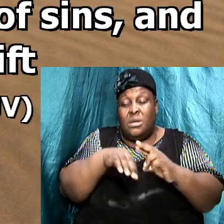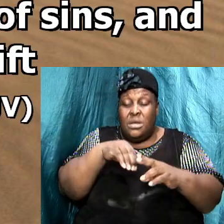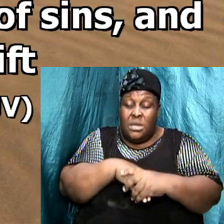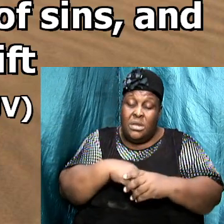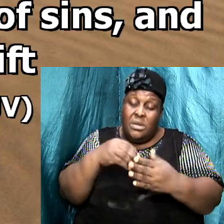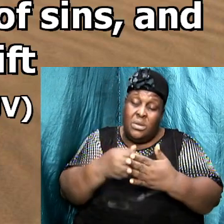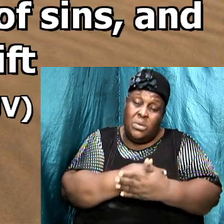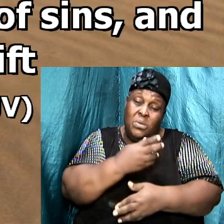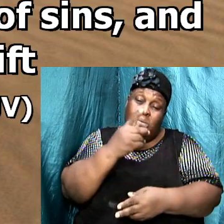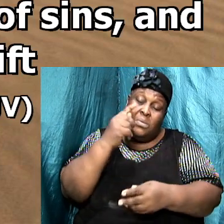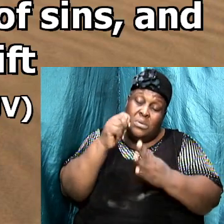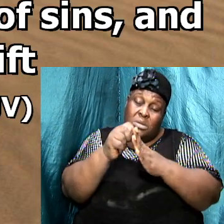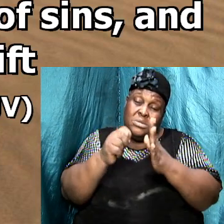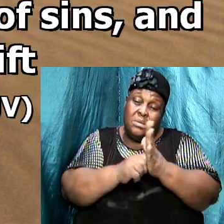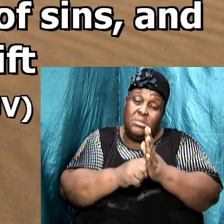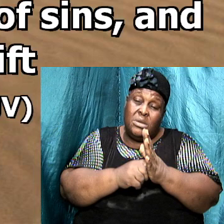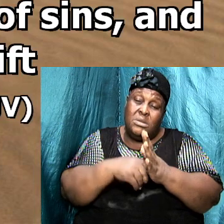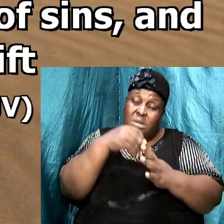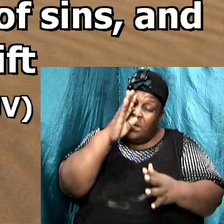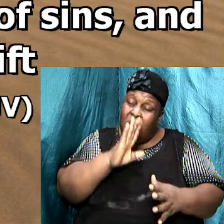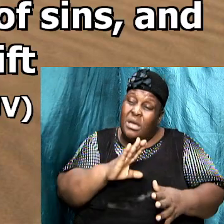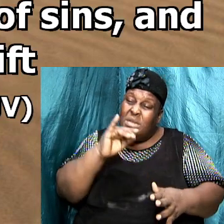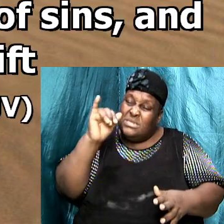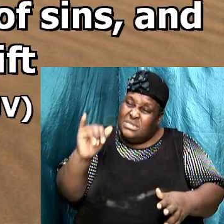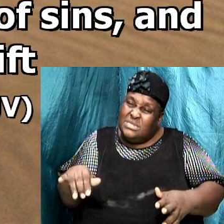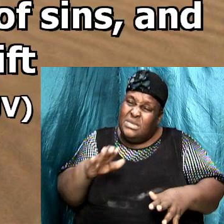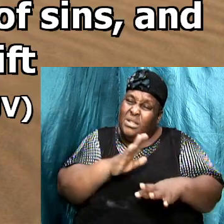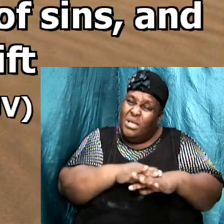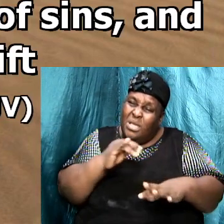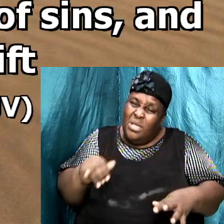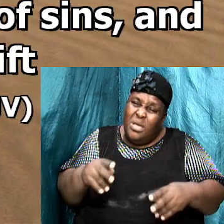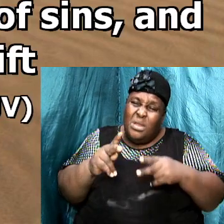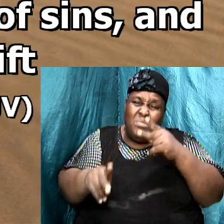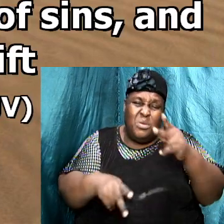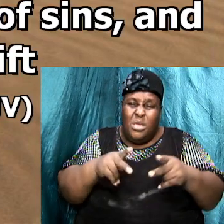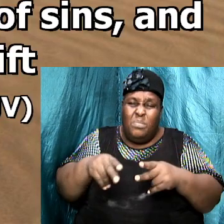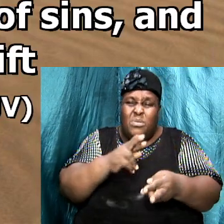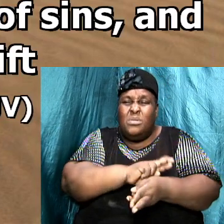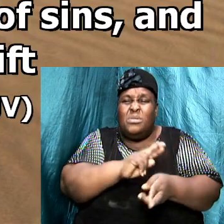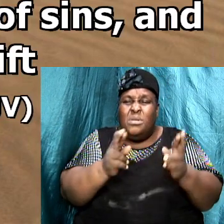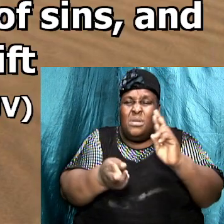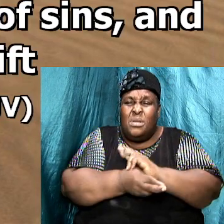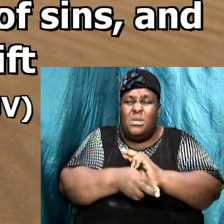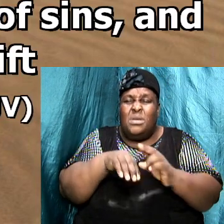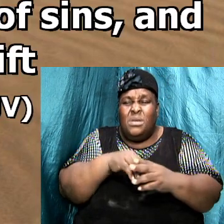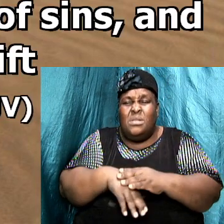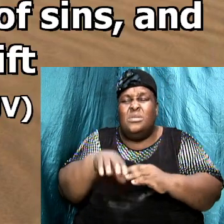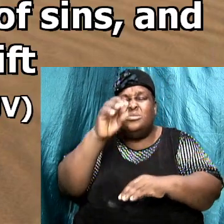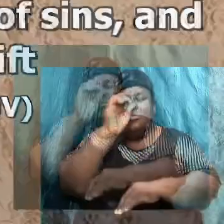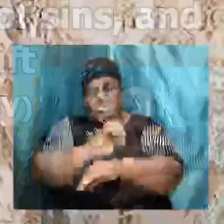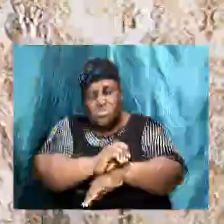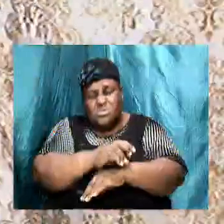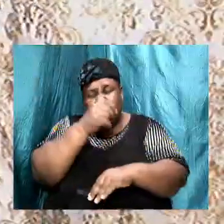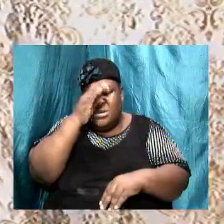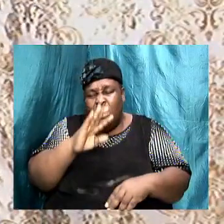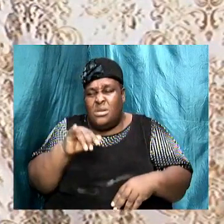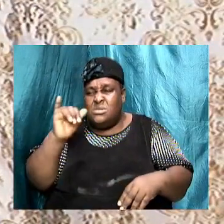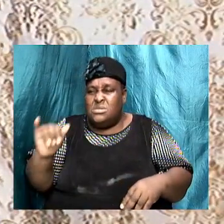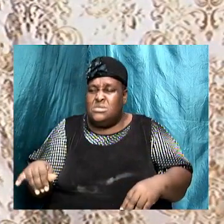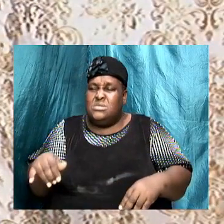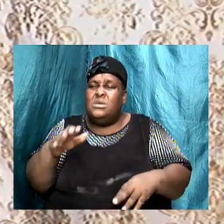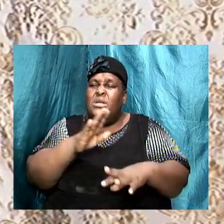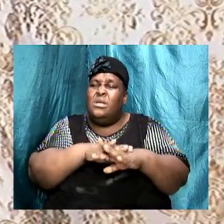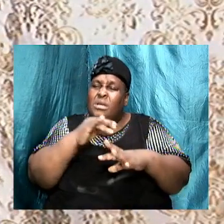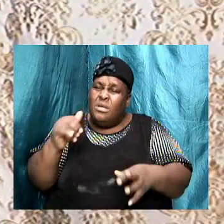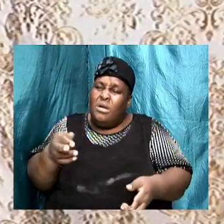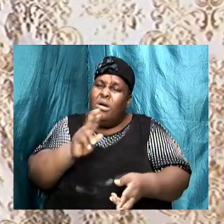calling men to repent. In today's church era, he's still calling men to repent. How